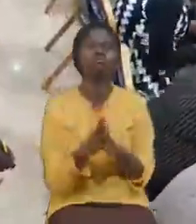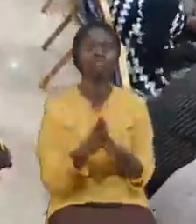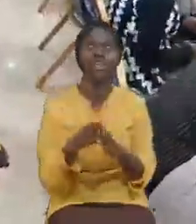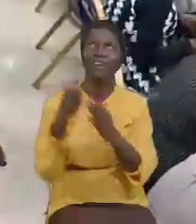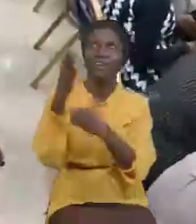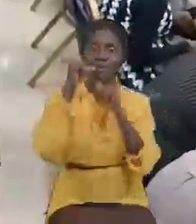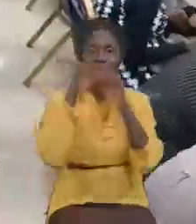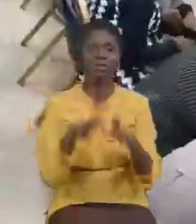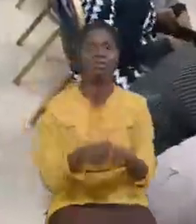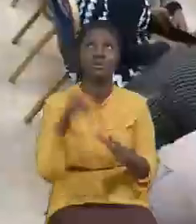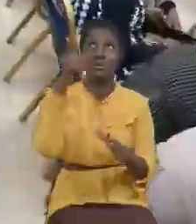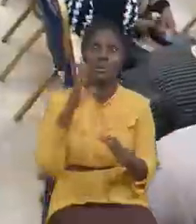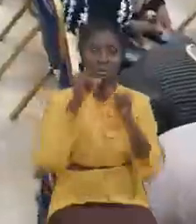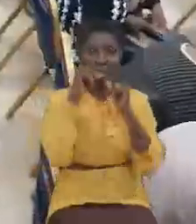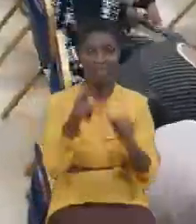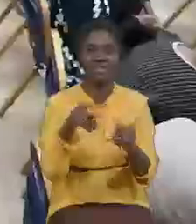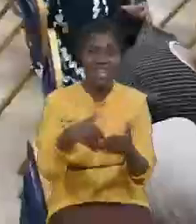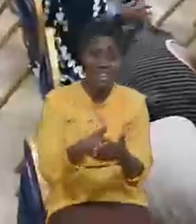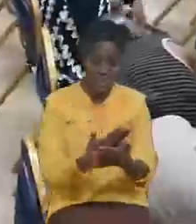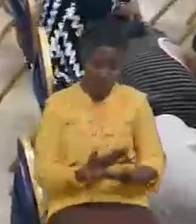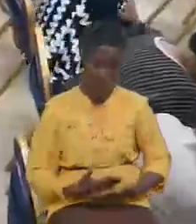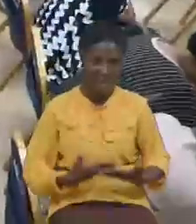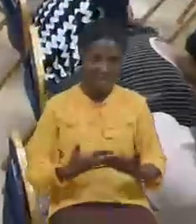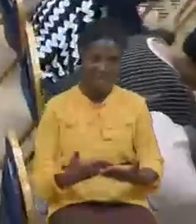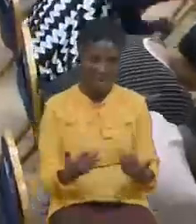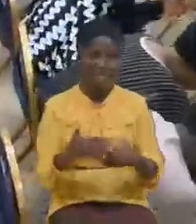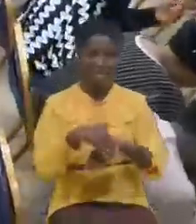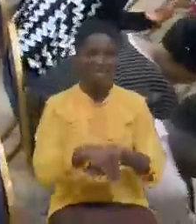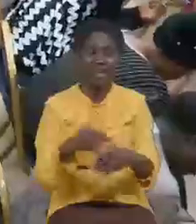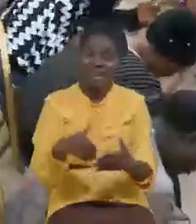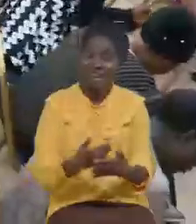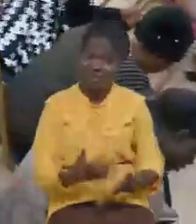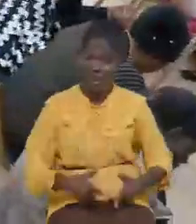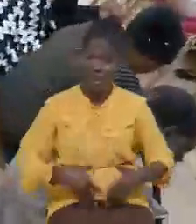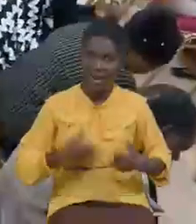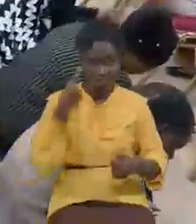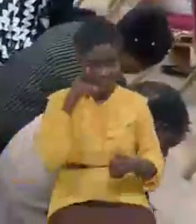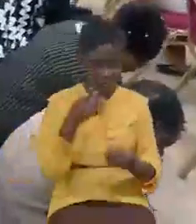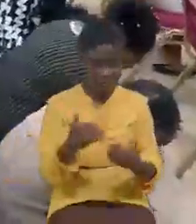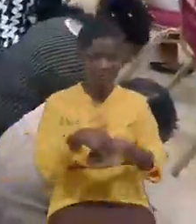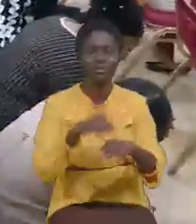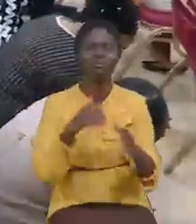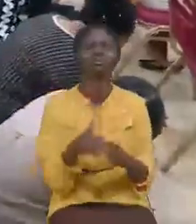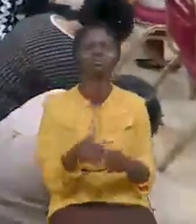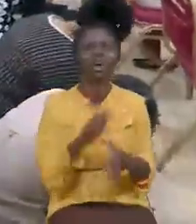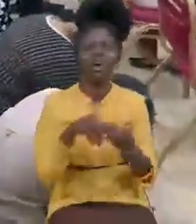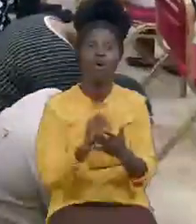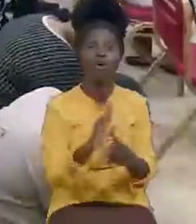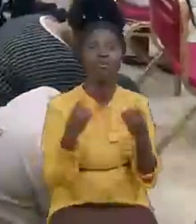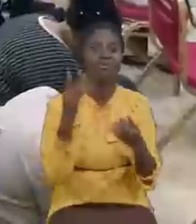new birth tonight. There's a new life tonight. All your sins will be